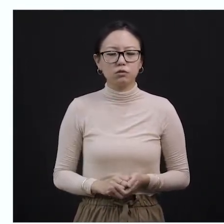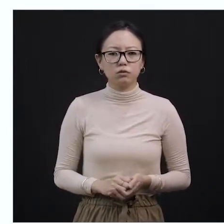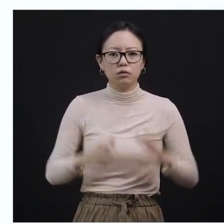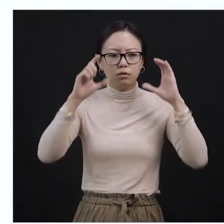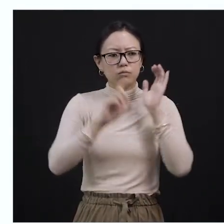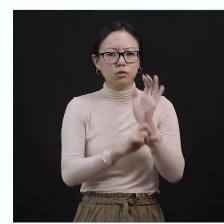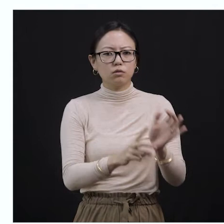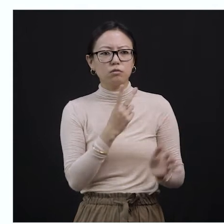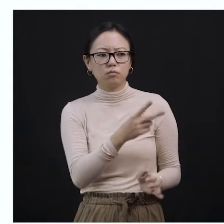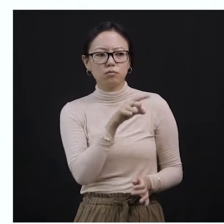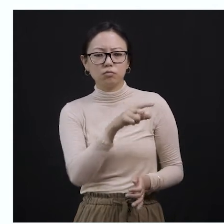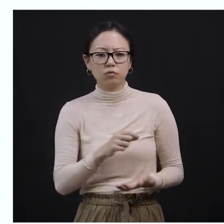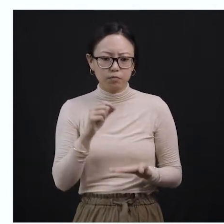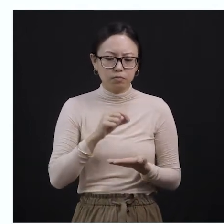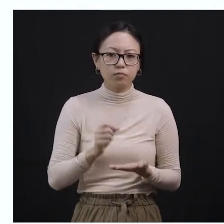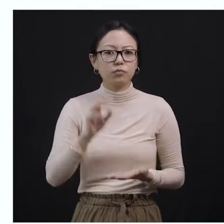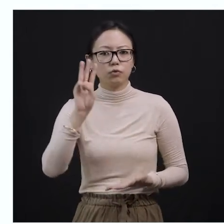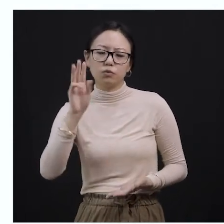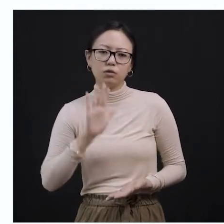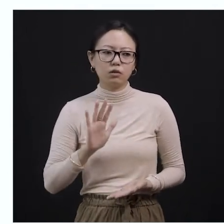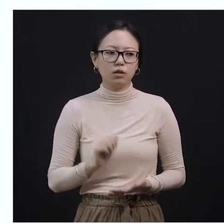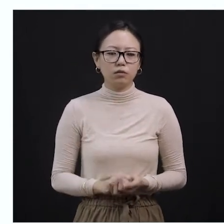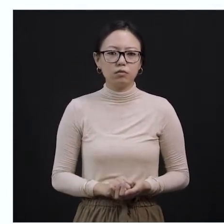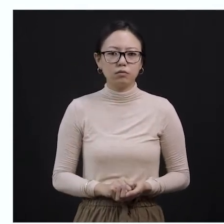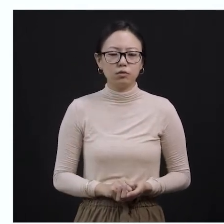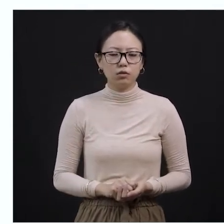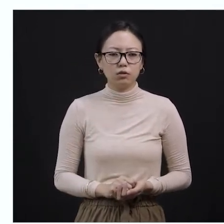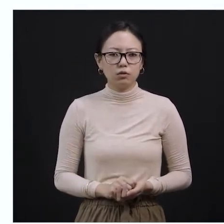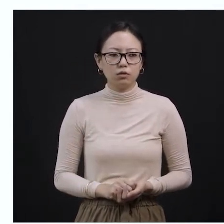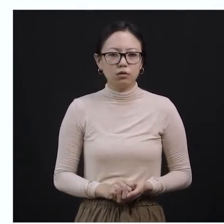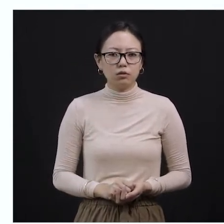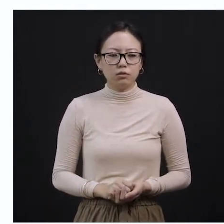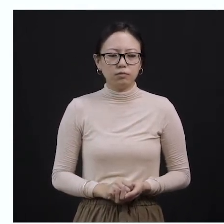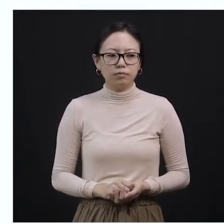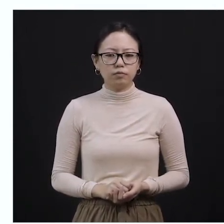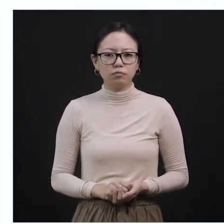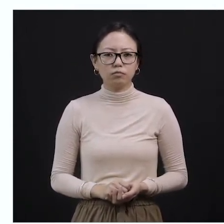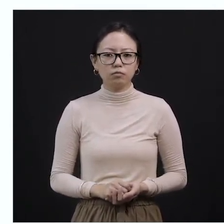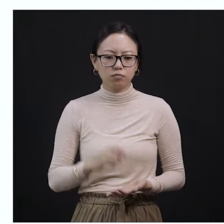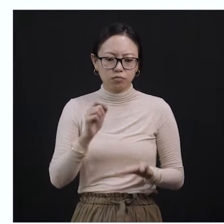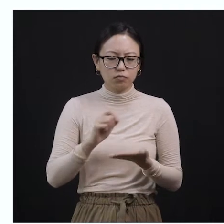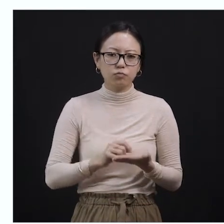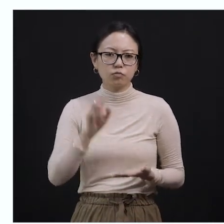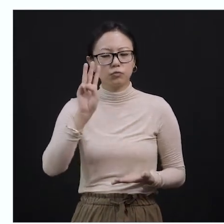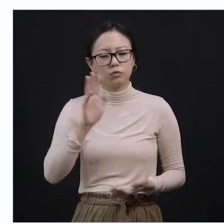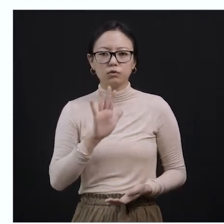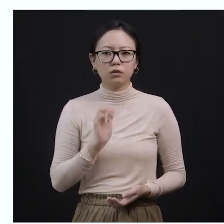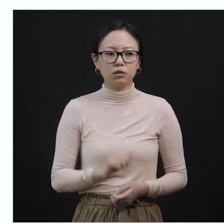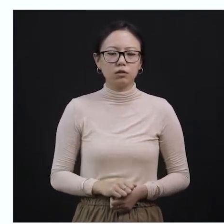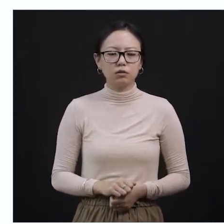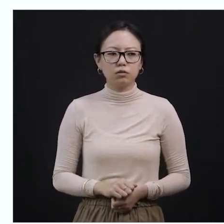have three pencils here. One, two, and three. We have three pencils. We have to